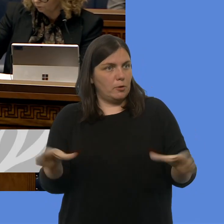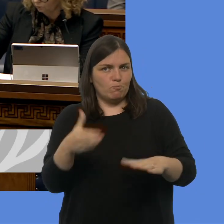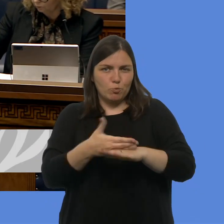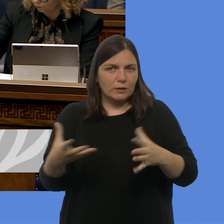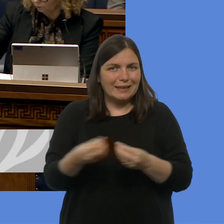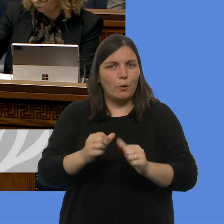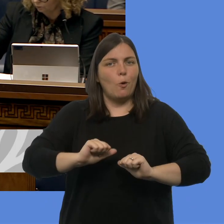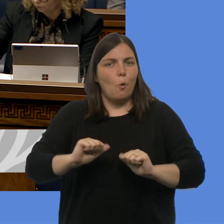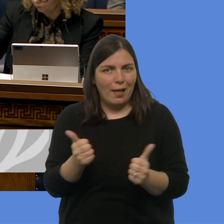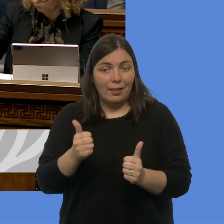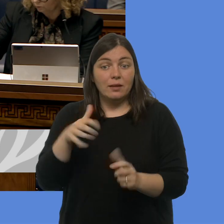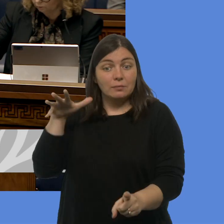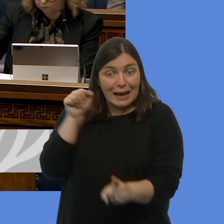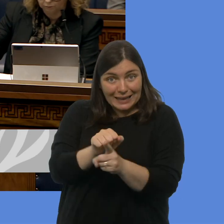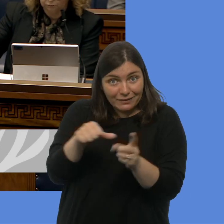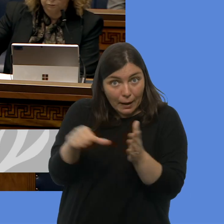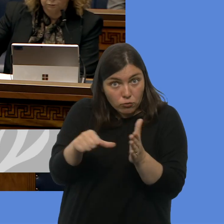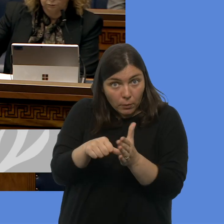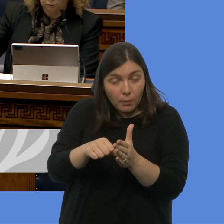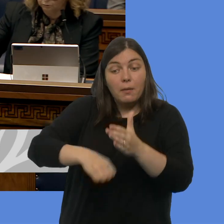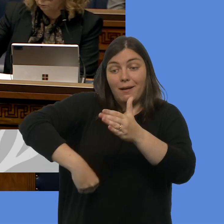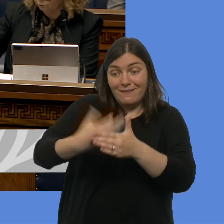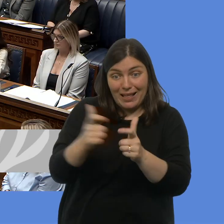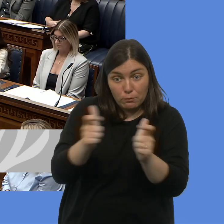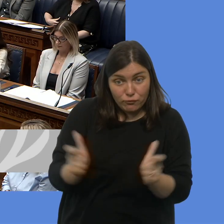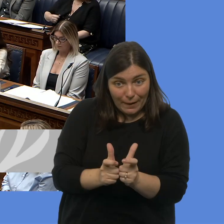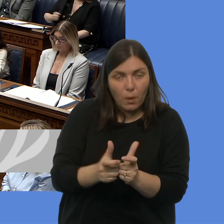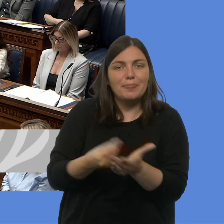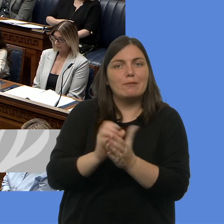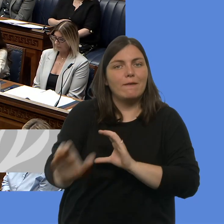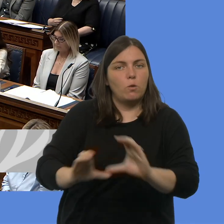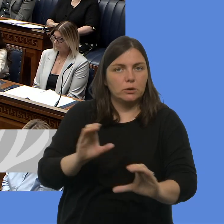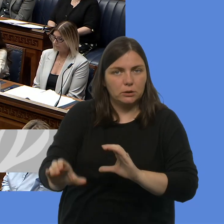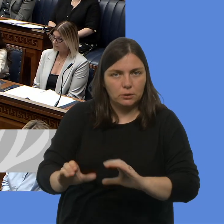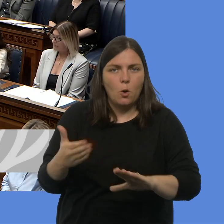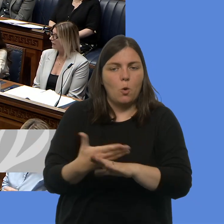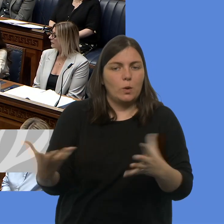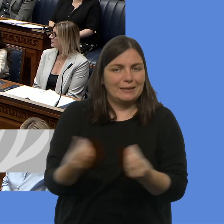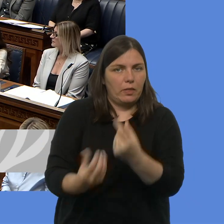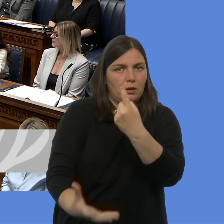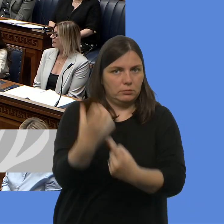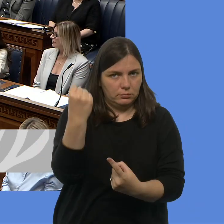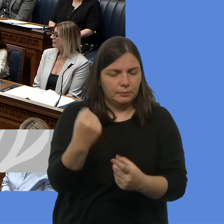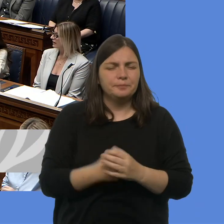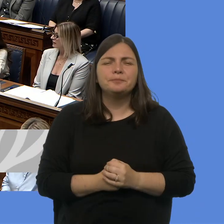developing framework and putting resources in and working with partners on the ground to deliver that. In light of that, my own local